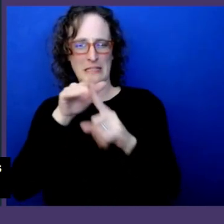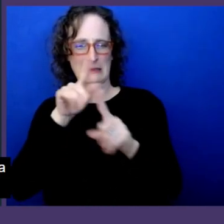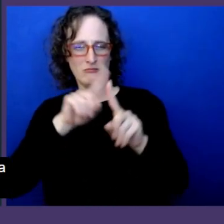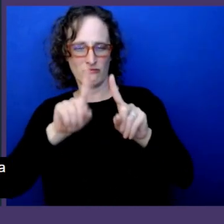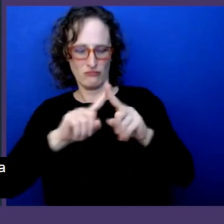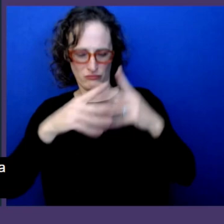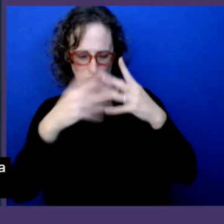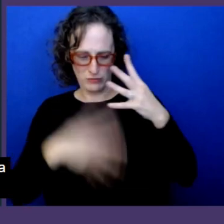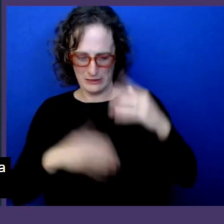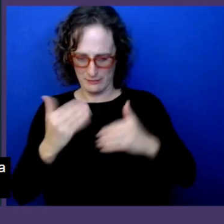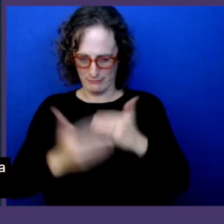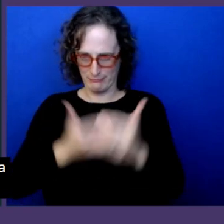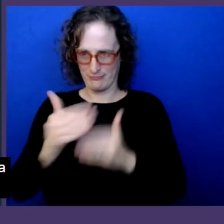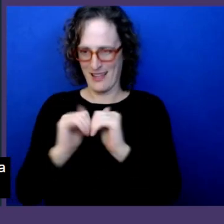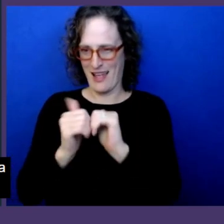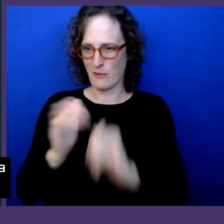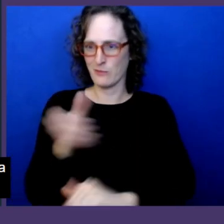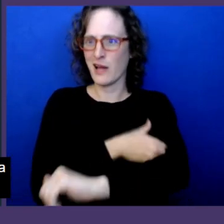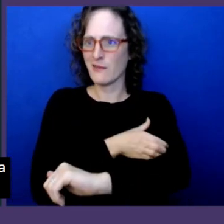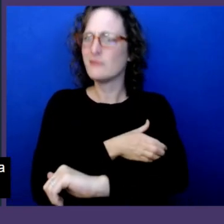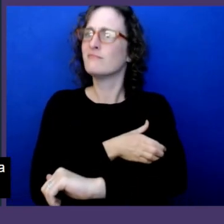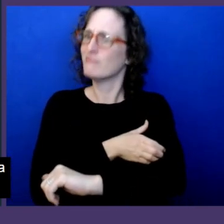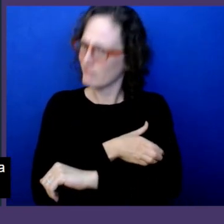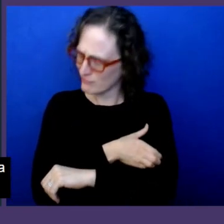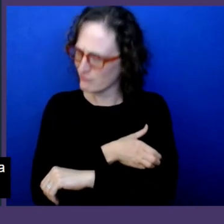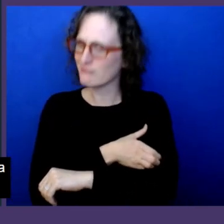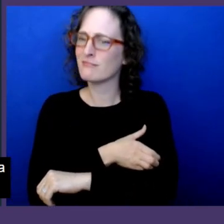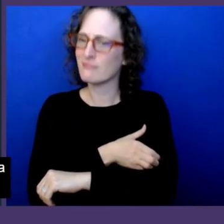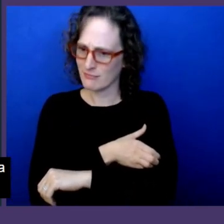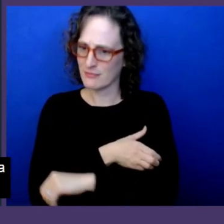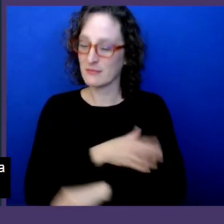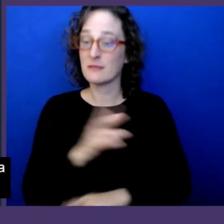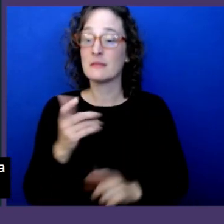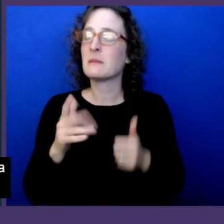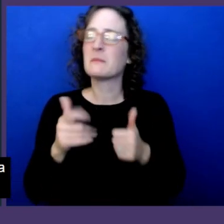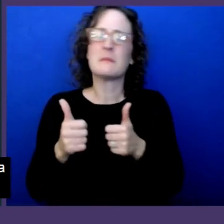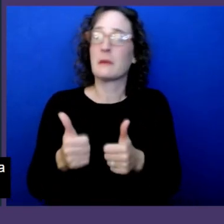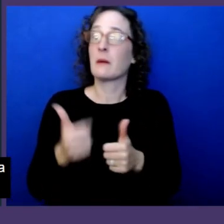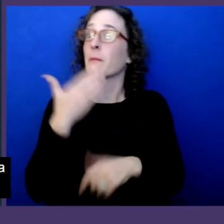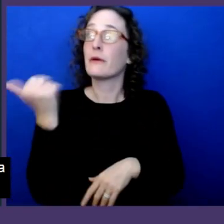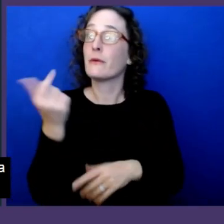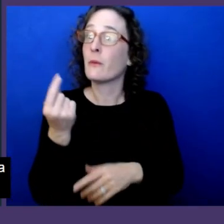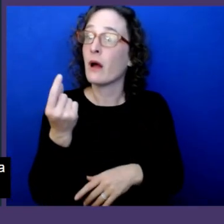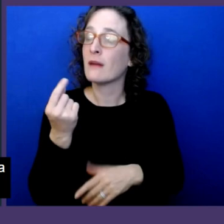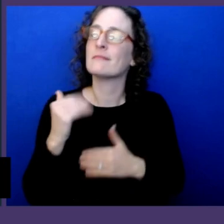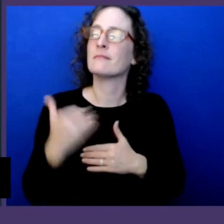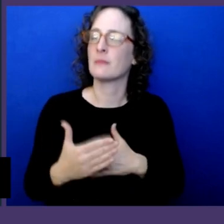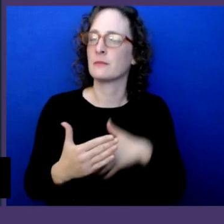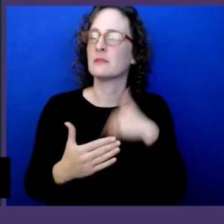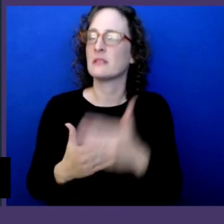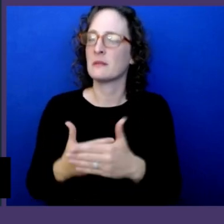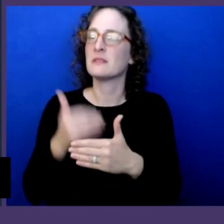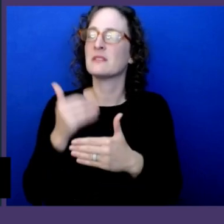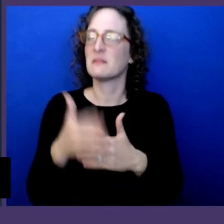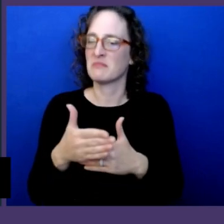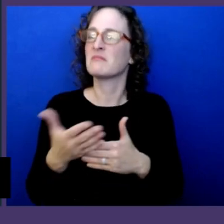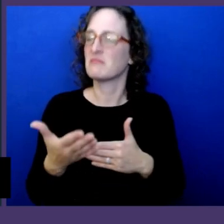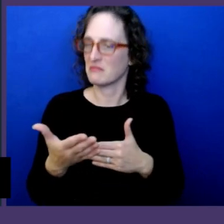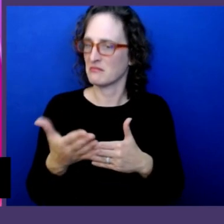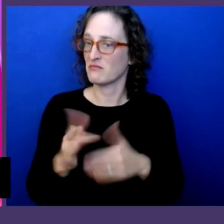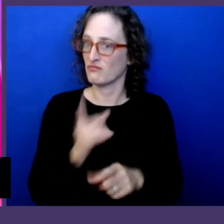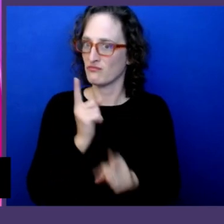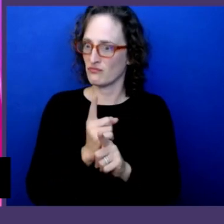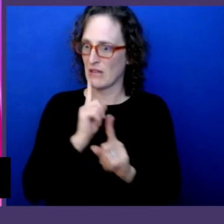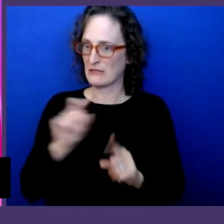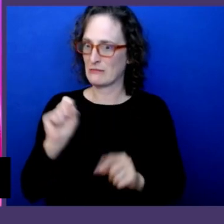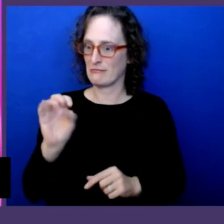many tokens. But what worked even better is let's work this out in a step-by-step way to be sure we have the right answer. And so it's kind of like conditioning on getting